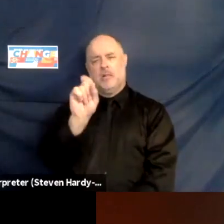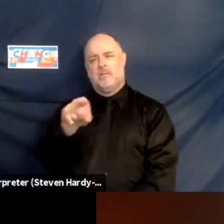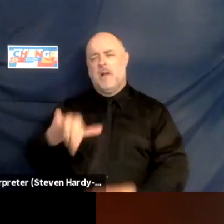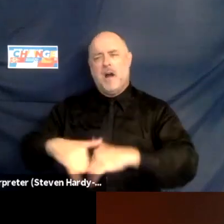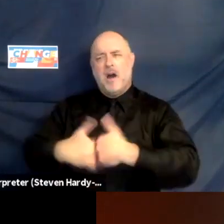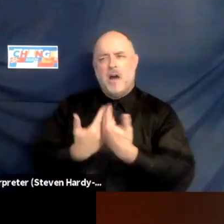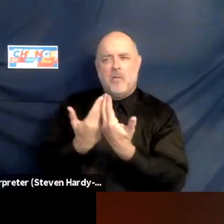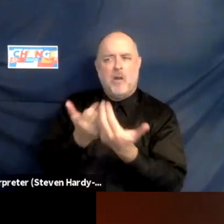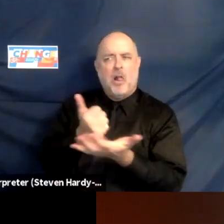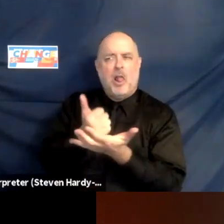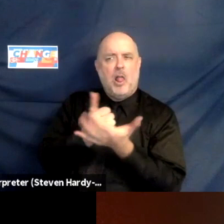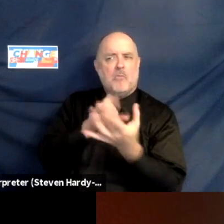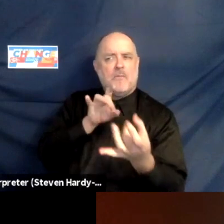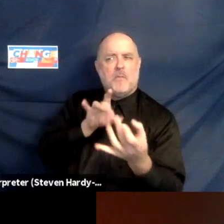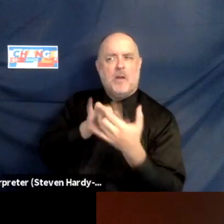MUTCD?